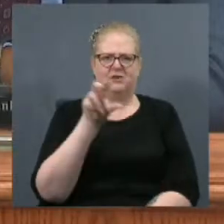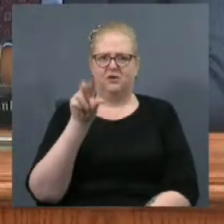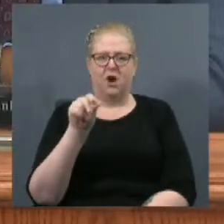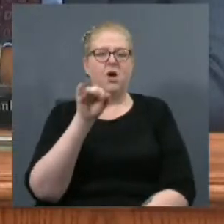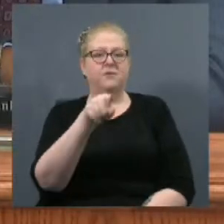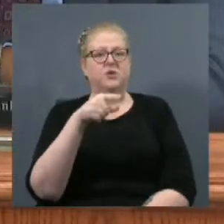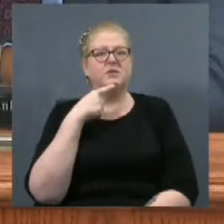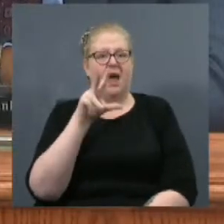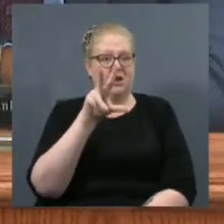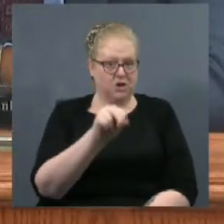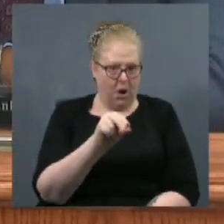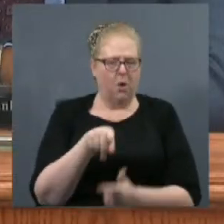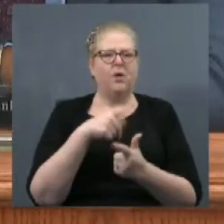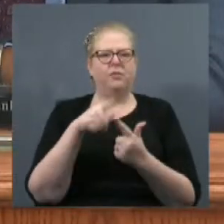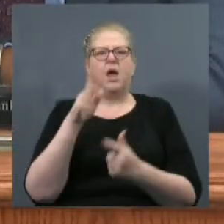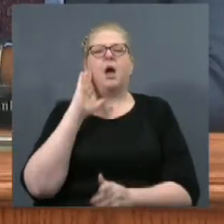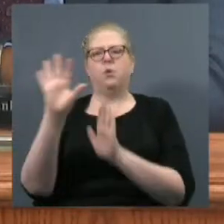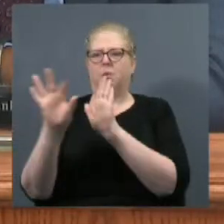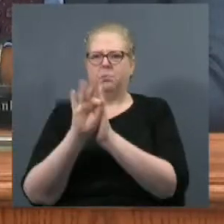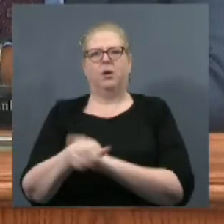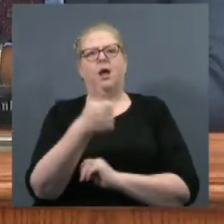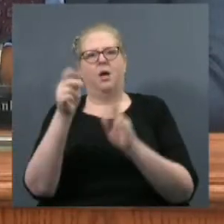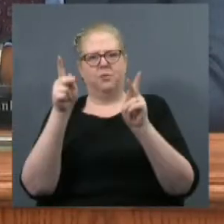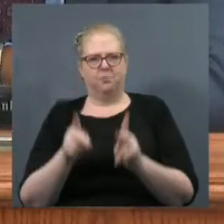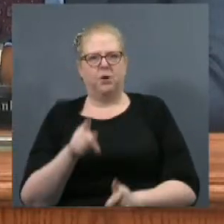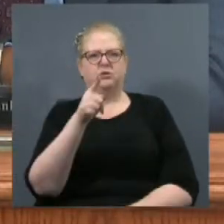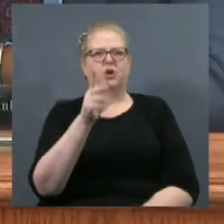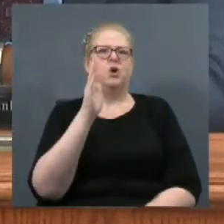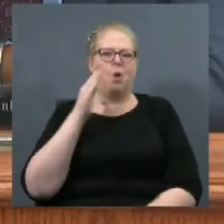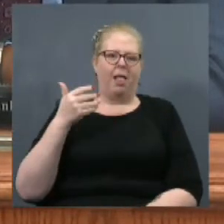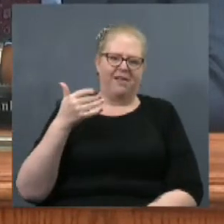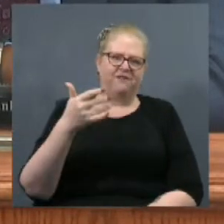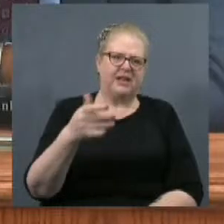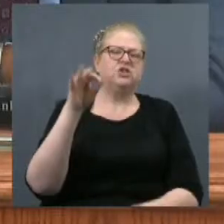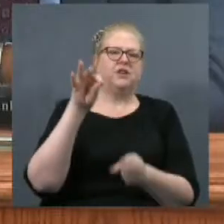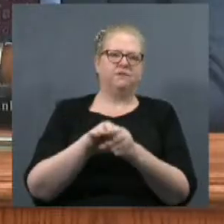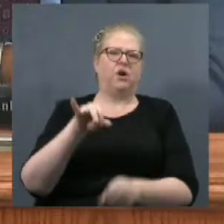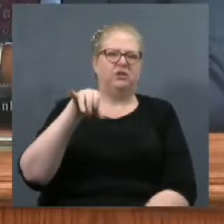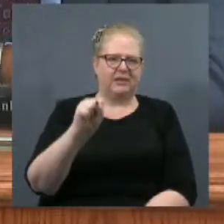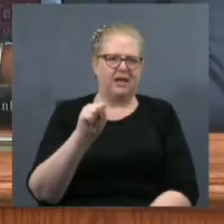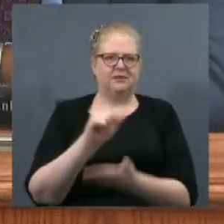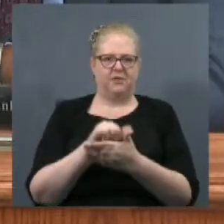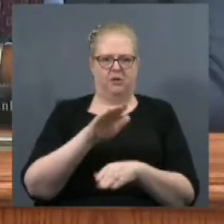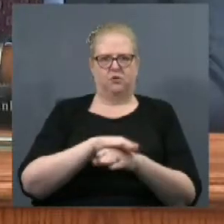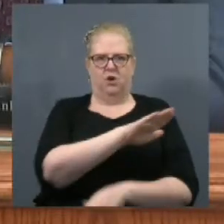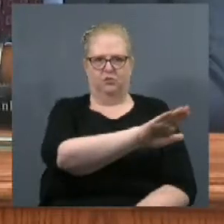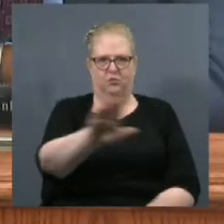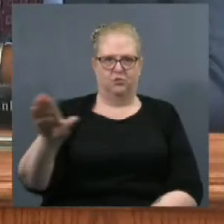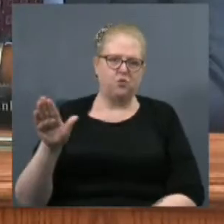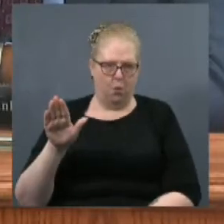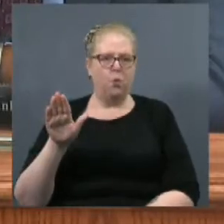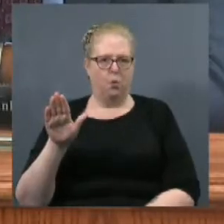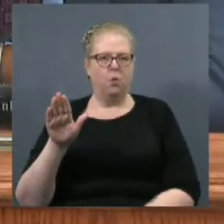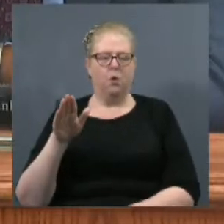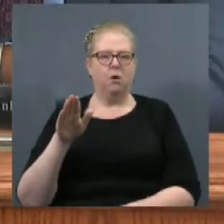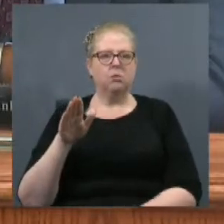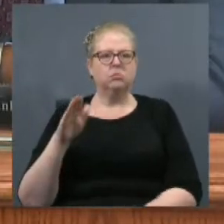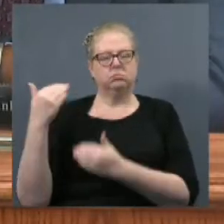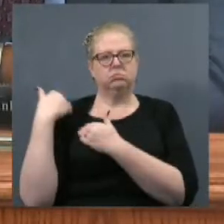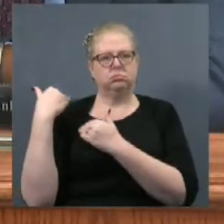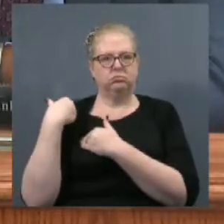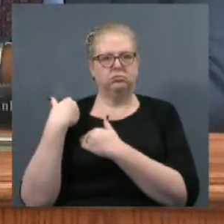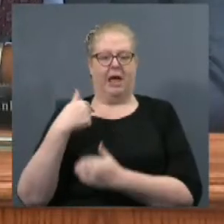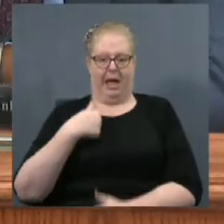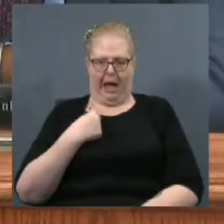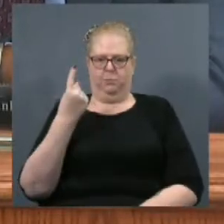else before you to vote. And so hopefully you'll vote yes. I mean, ultimately, that'll be on you all. It's my job to make the appointment. It's your job to say